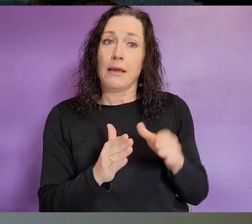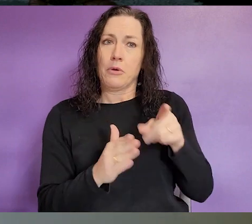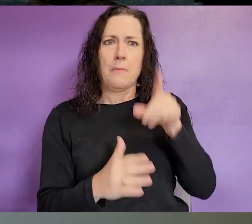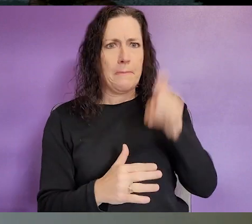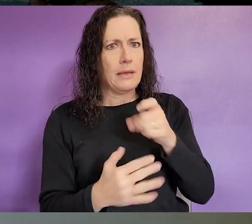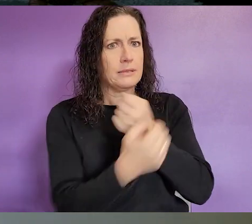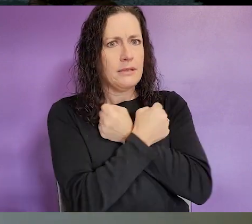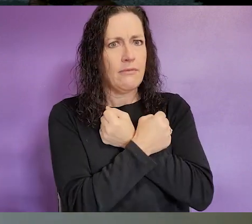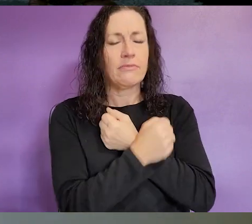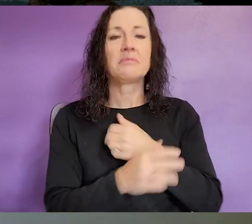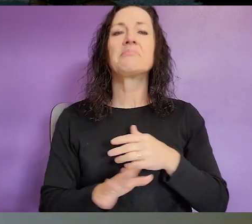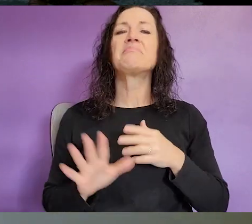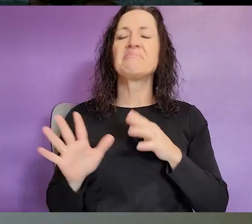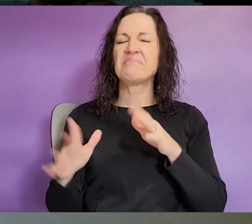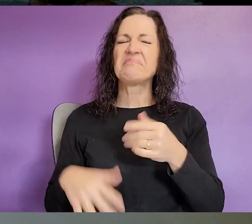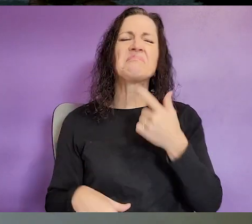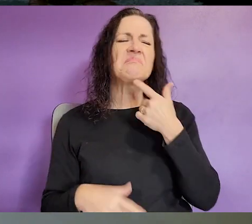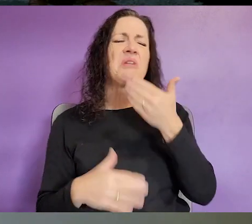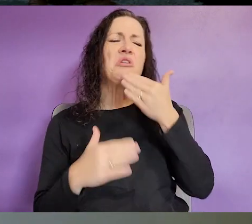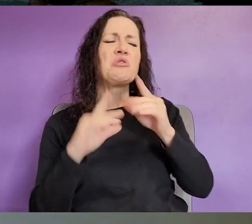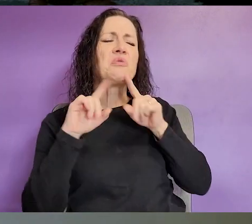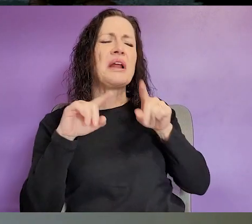And he says, you answered well,